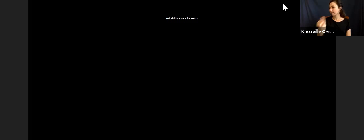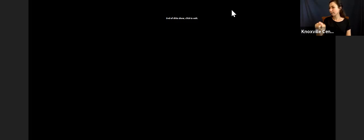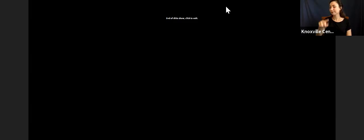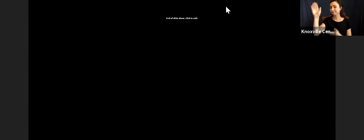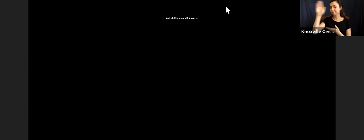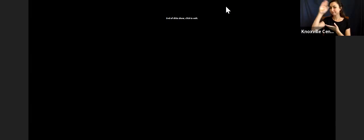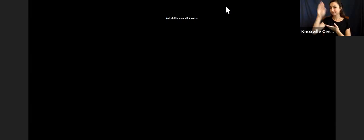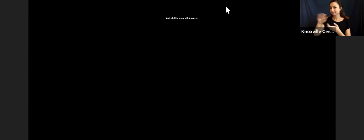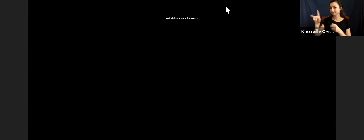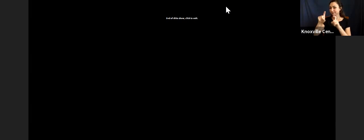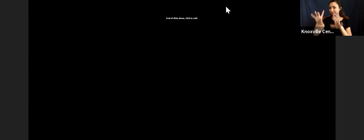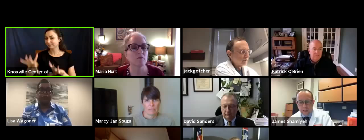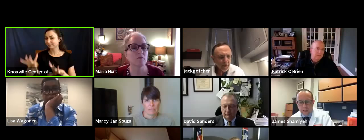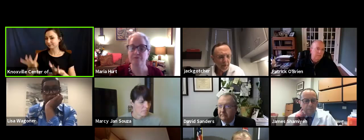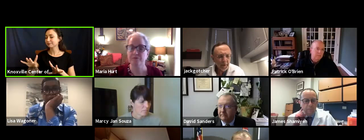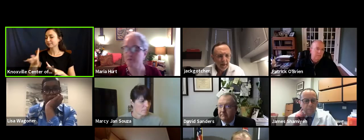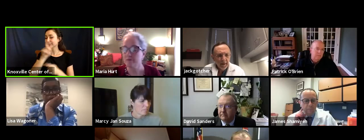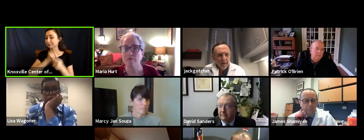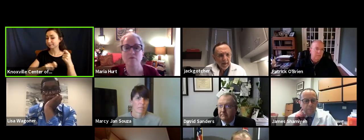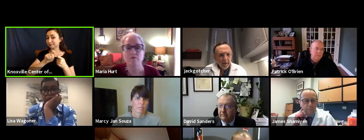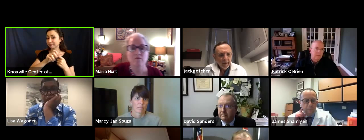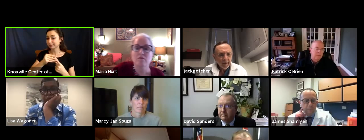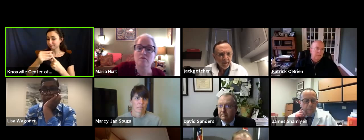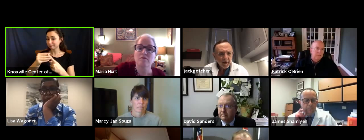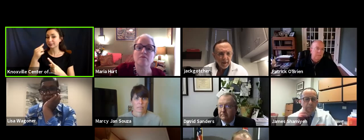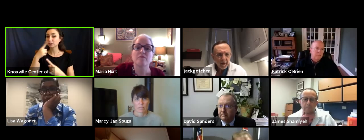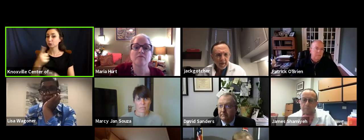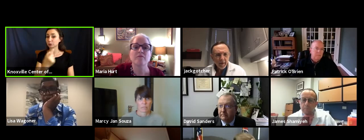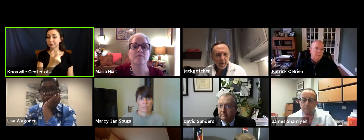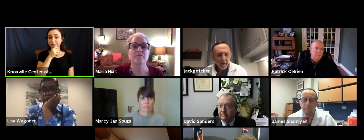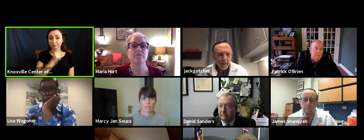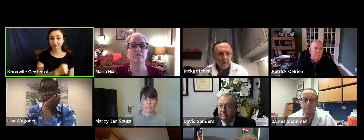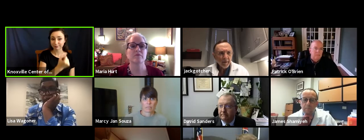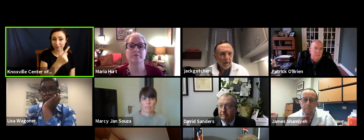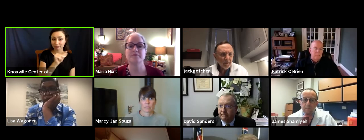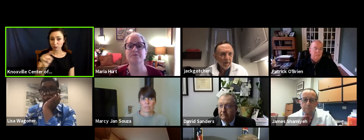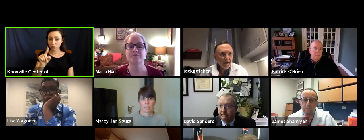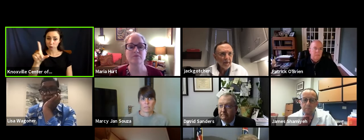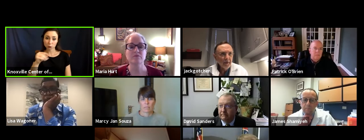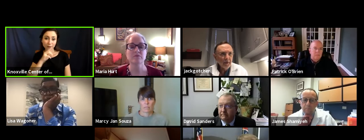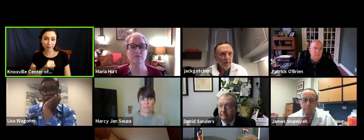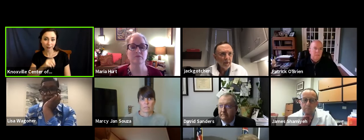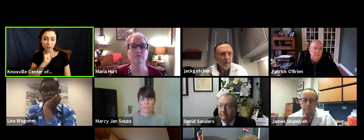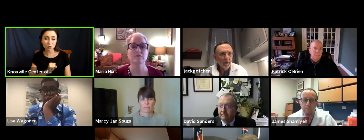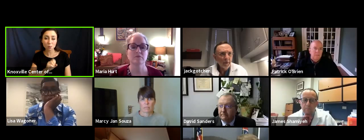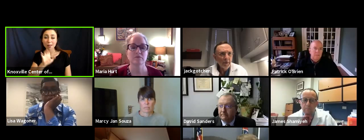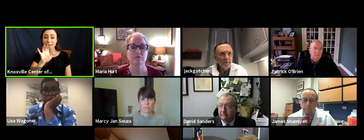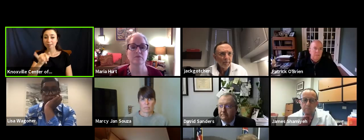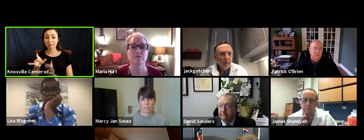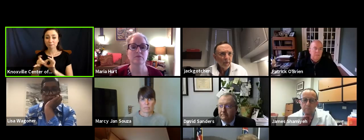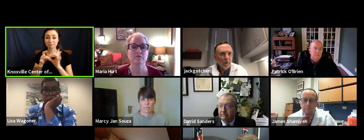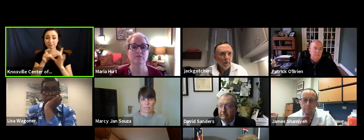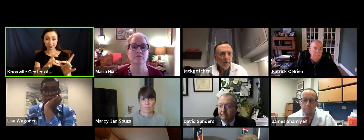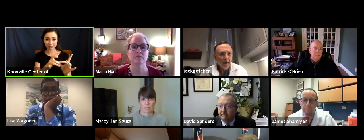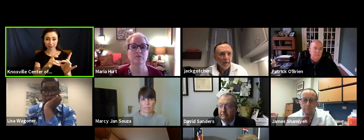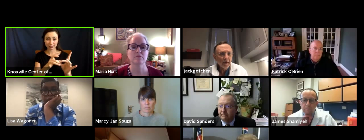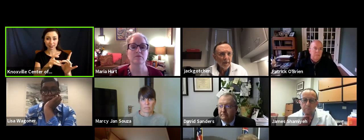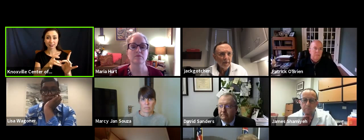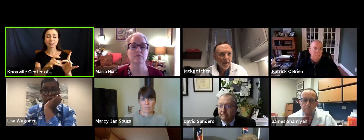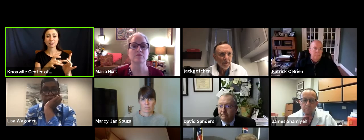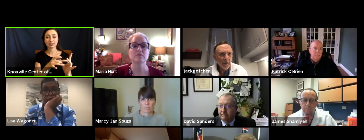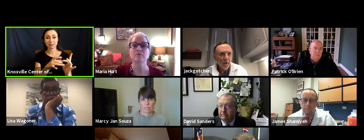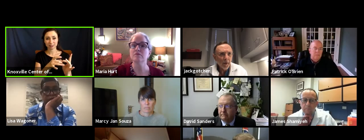testing, especially in the 11 to 20 age group. Is that due to sort of